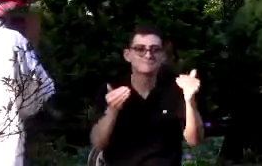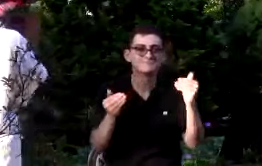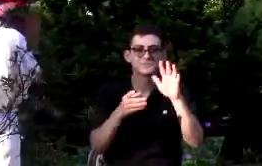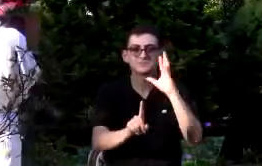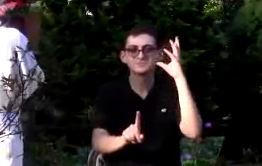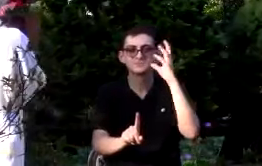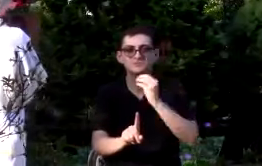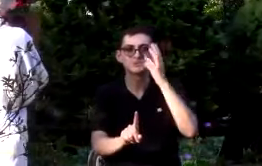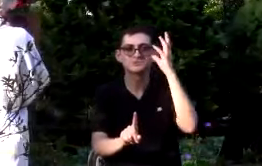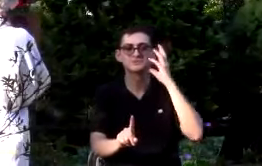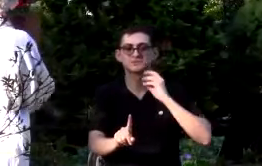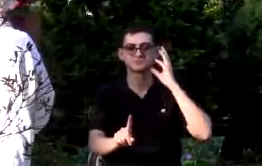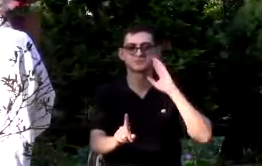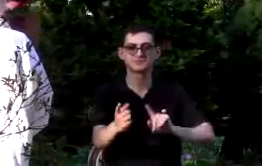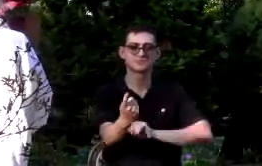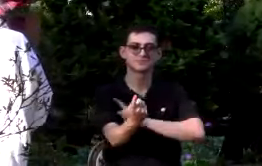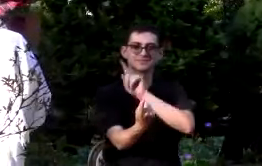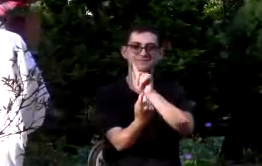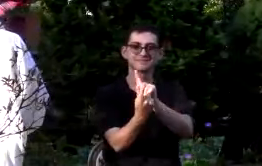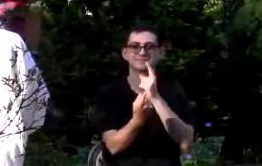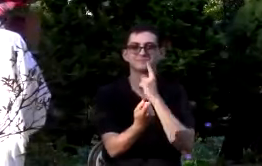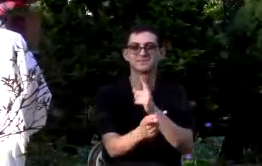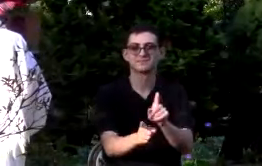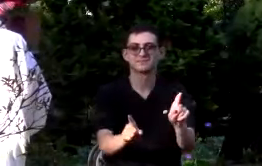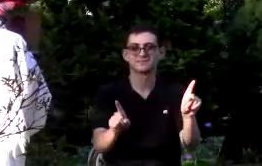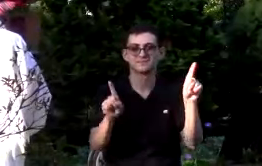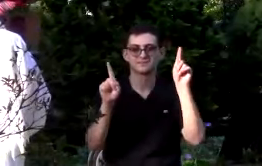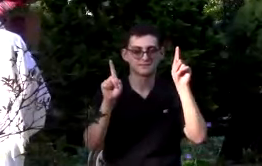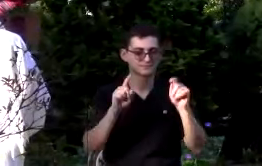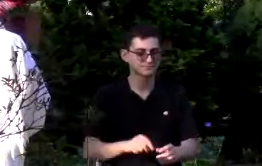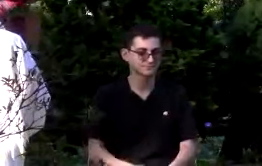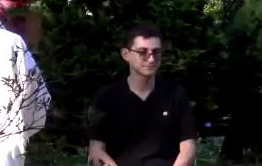likrat kala. Bnei bnei Shabbat nekabela.